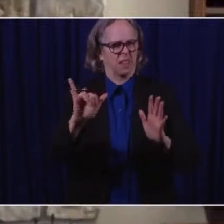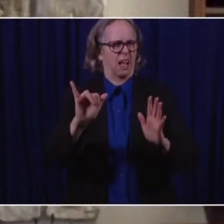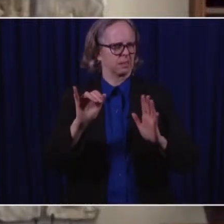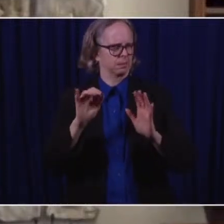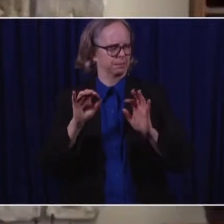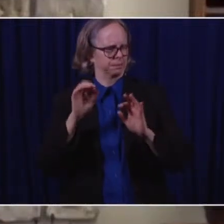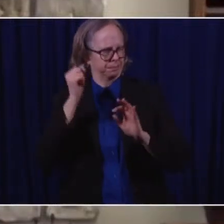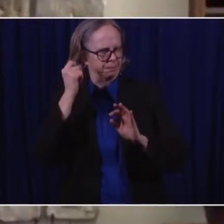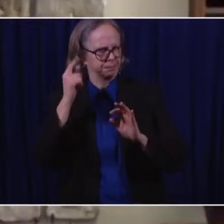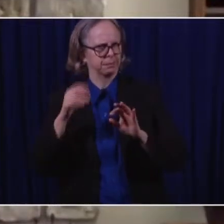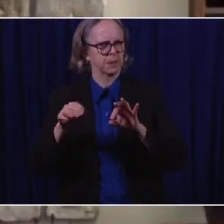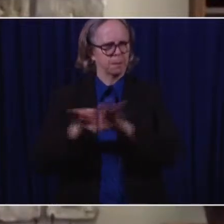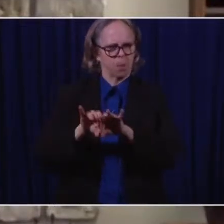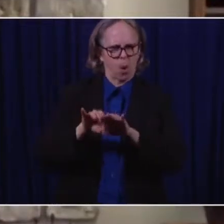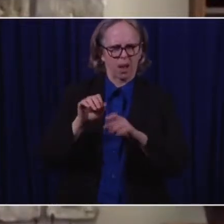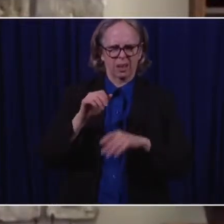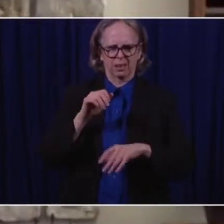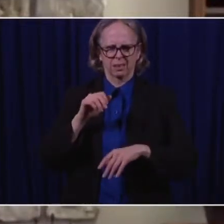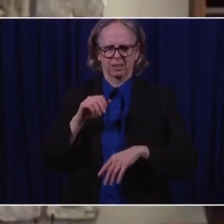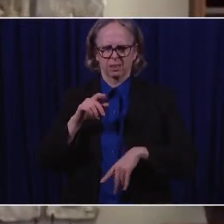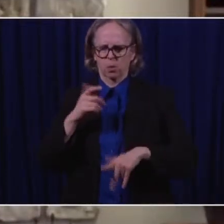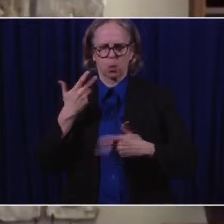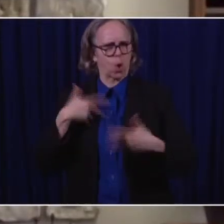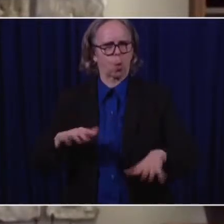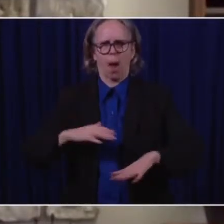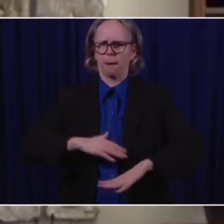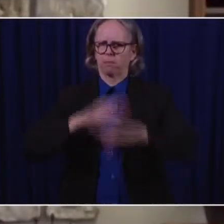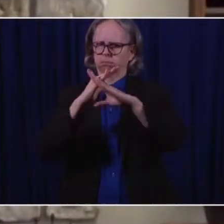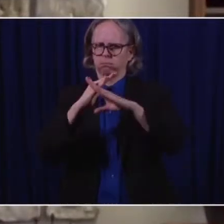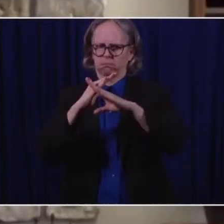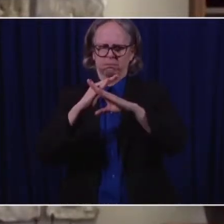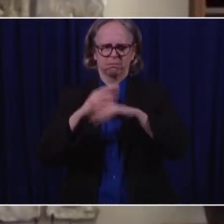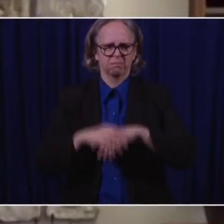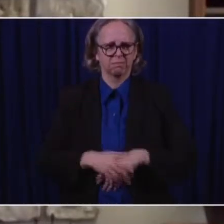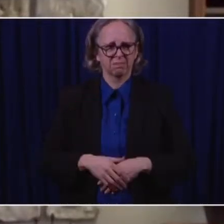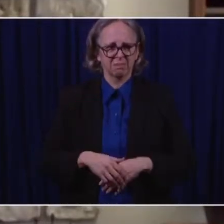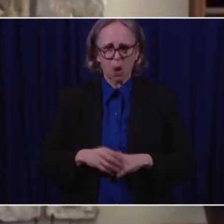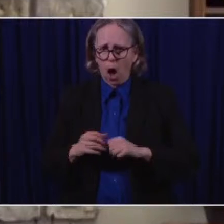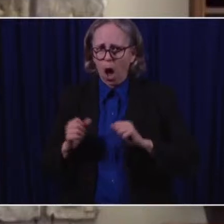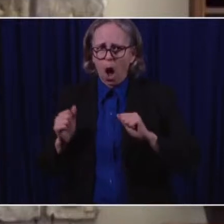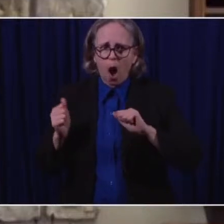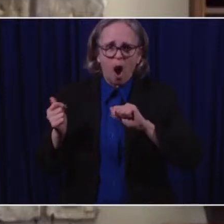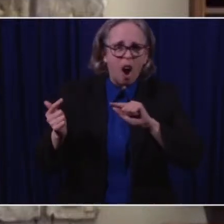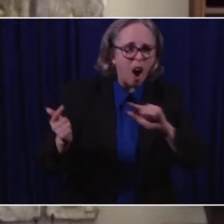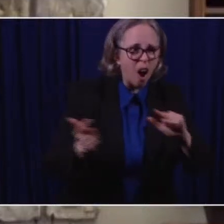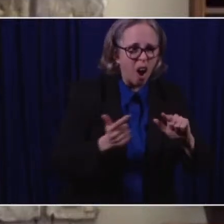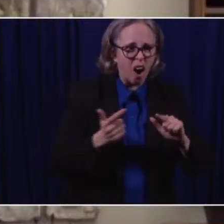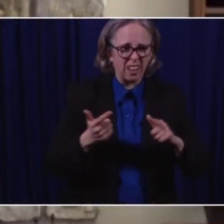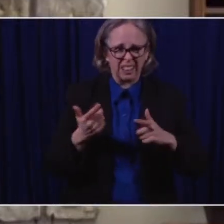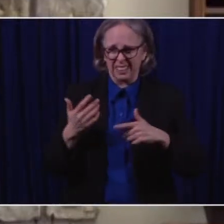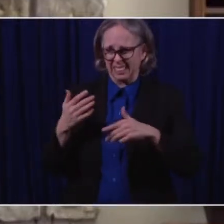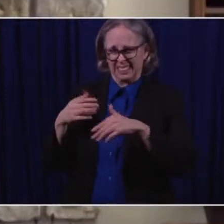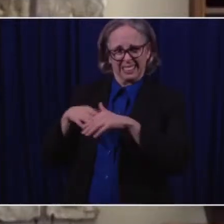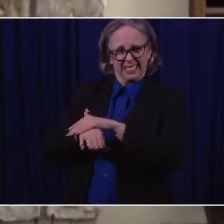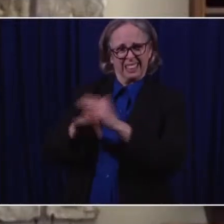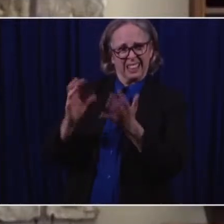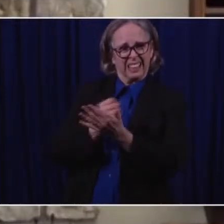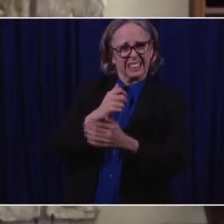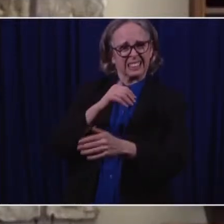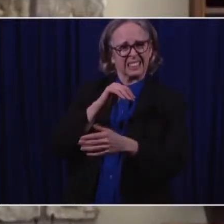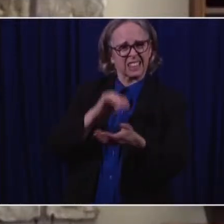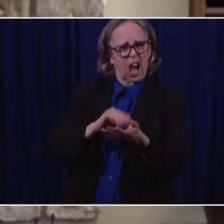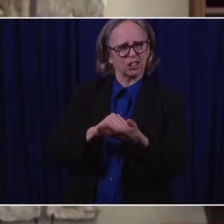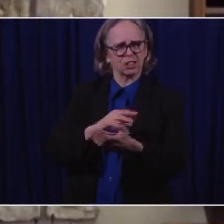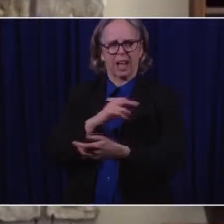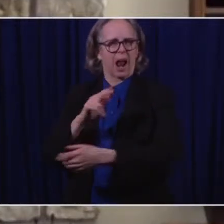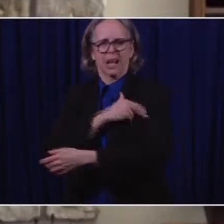going to do this? Do we require a doctor's certificate? Do we make them go in? And we just looked at this and said, look, all you're going to be doing